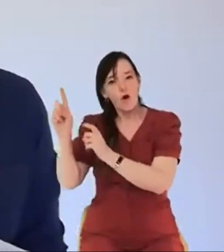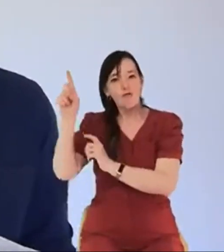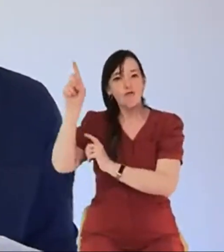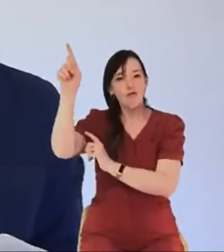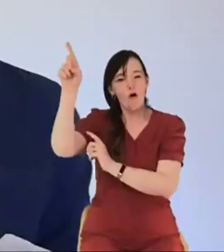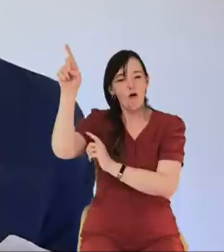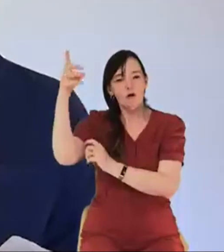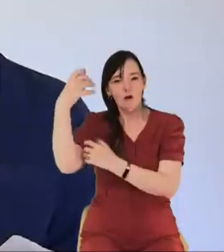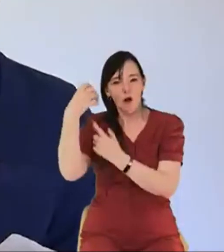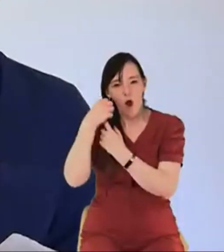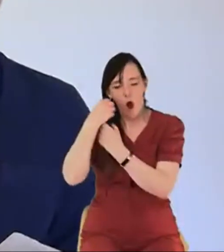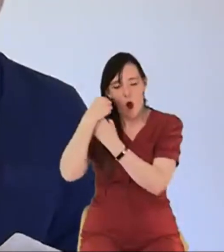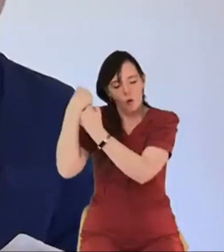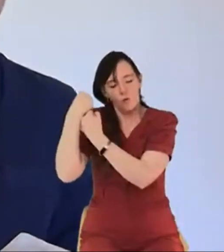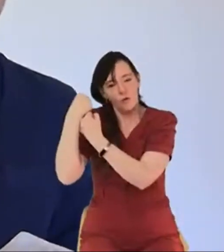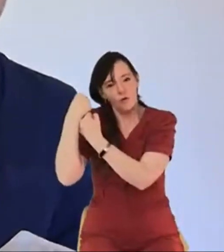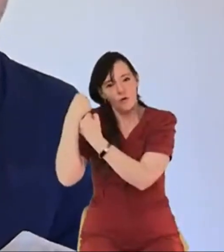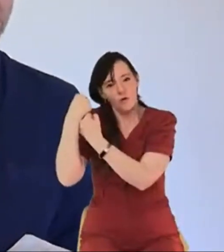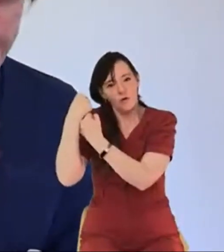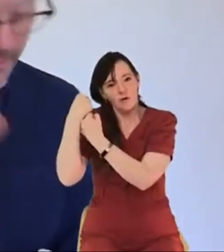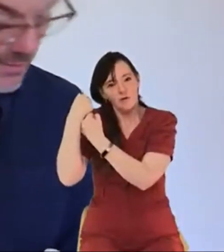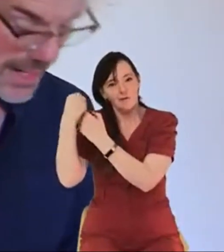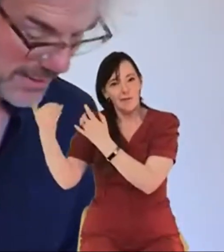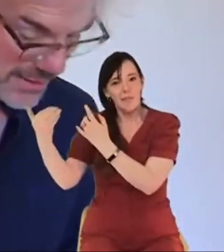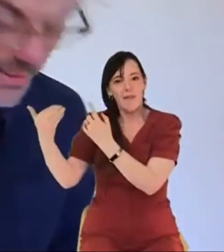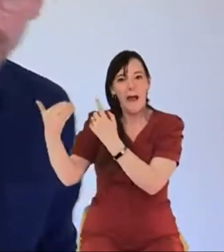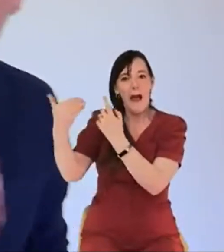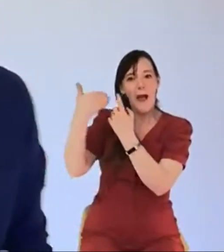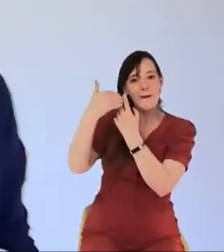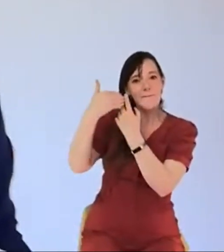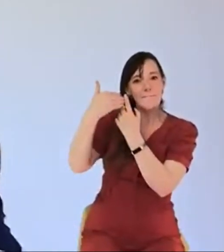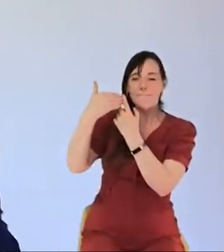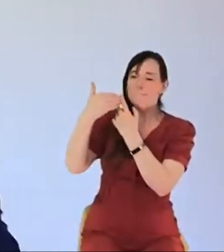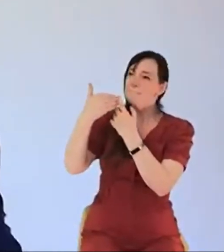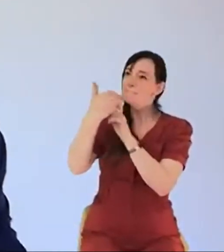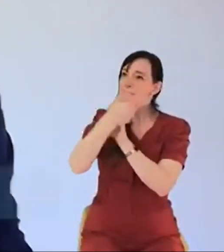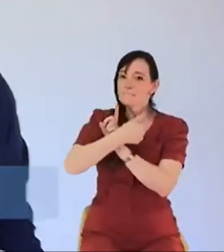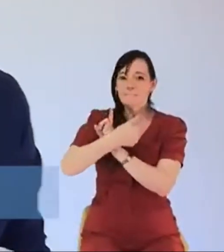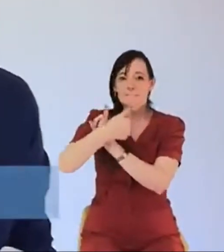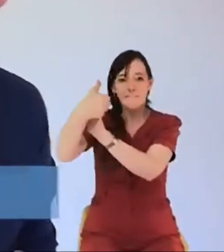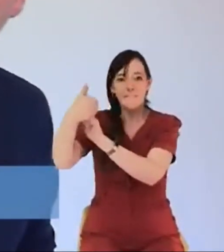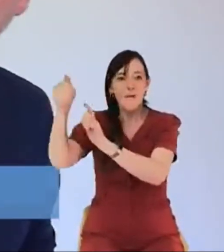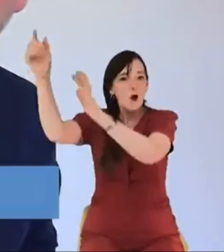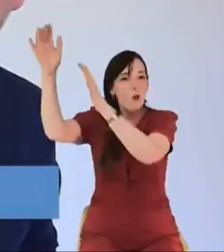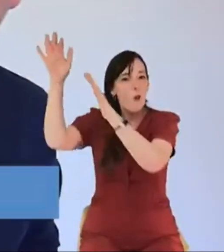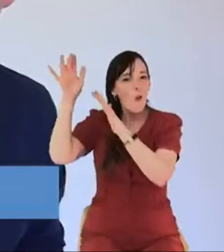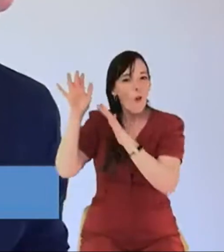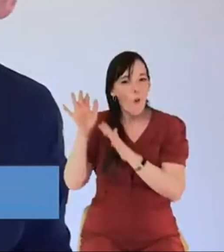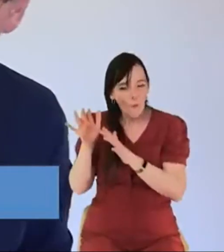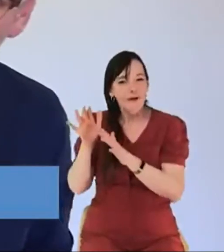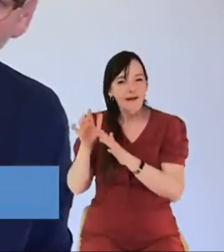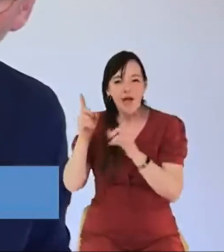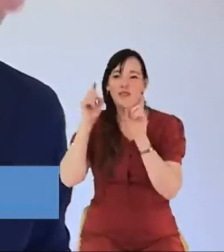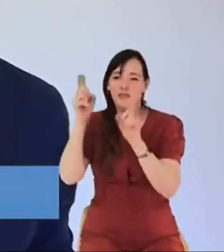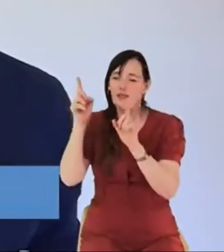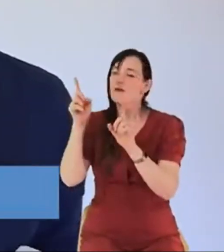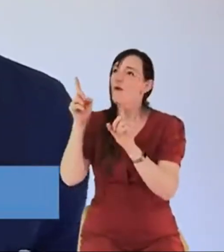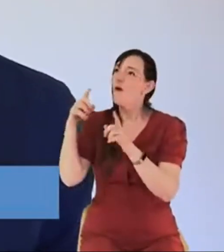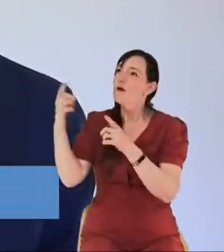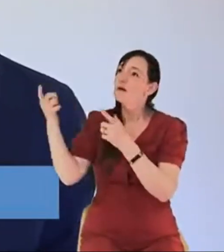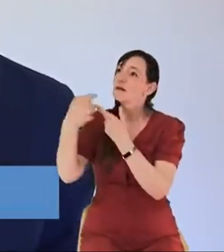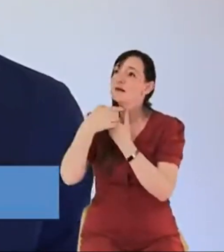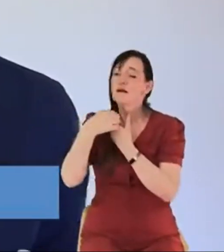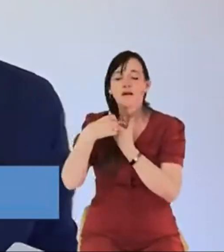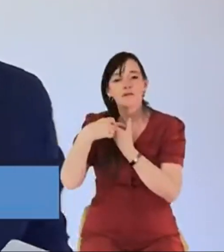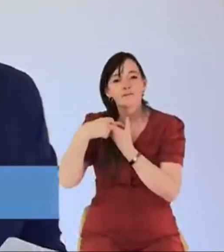hold of you for glory that's the message of these verses in one line god has got hold of